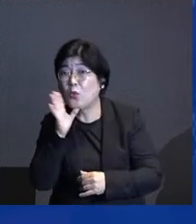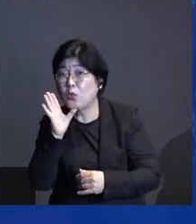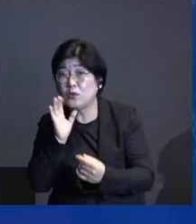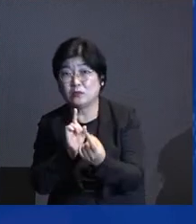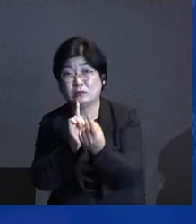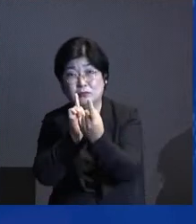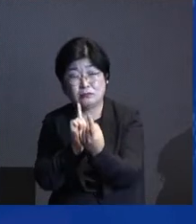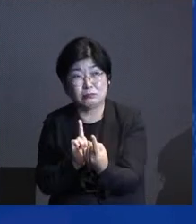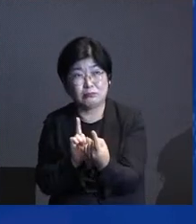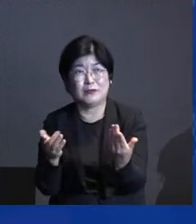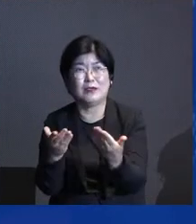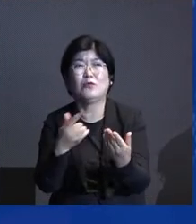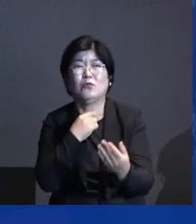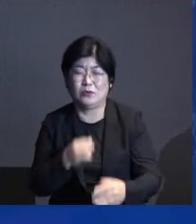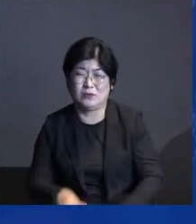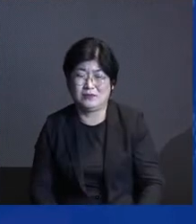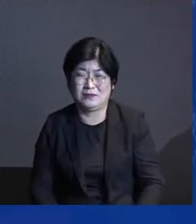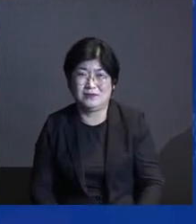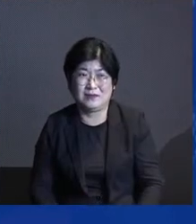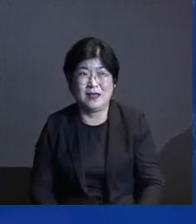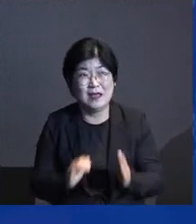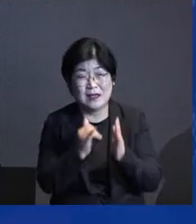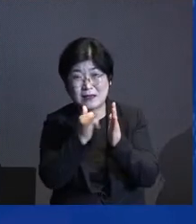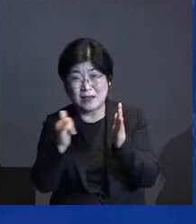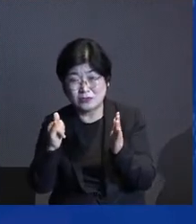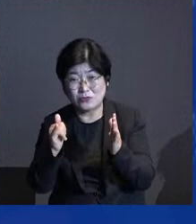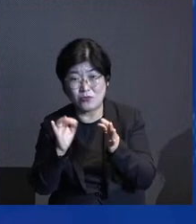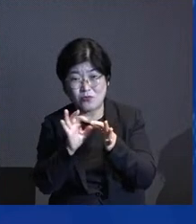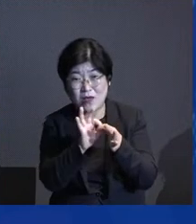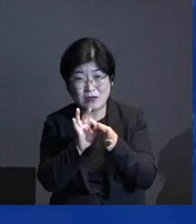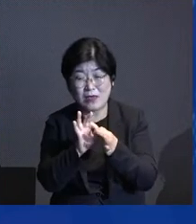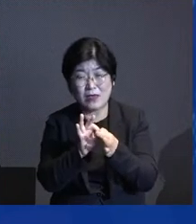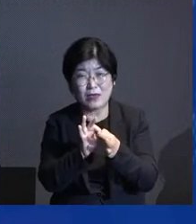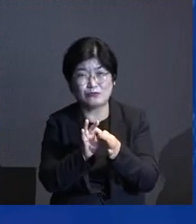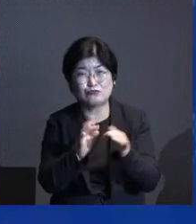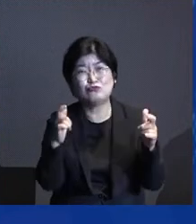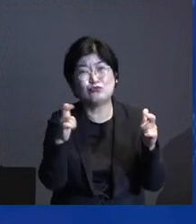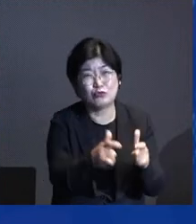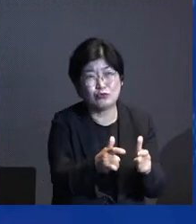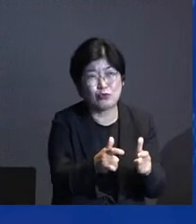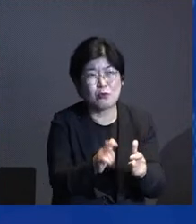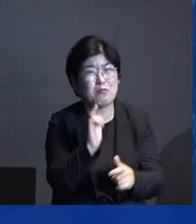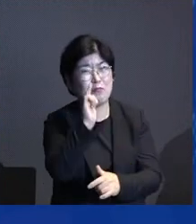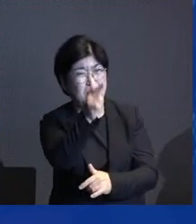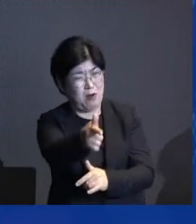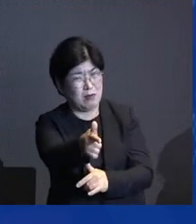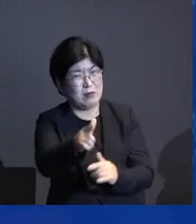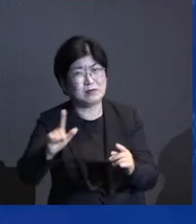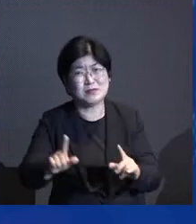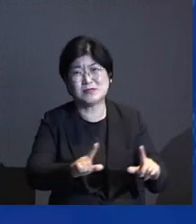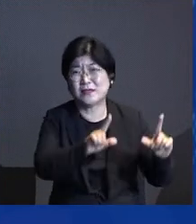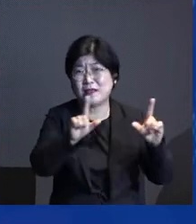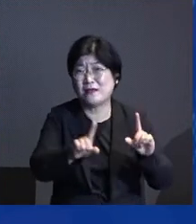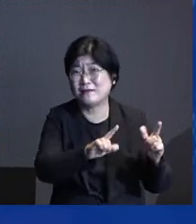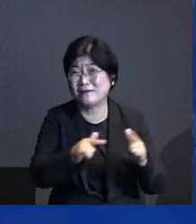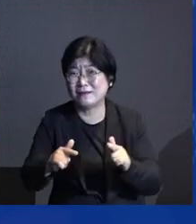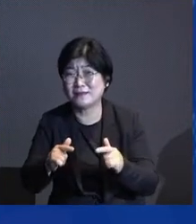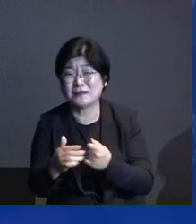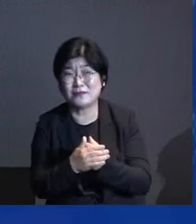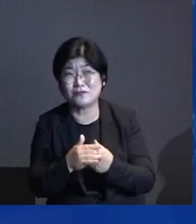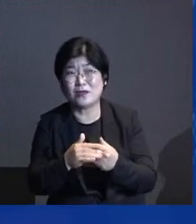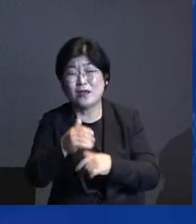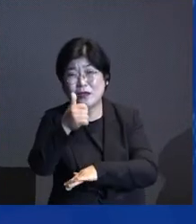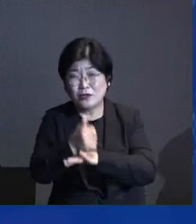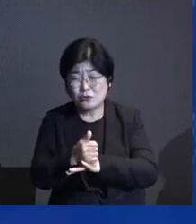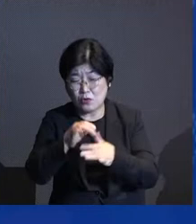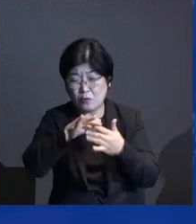geographical distances getting bigger, the project facilitated neighborhood groups where older people meet regularly and support